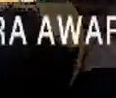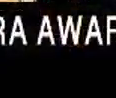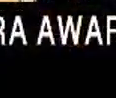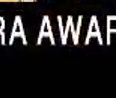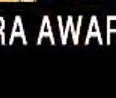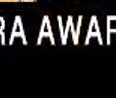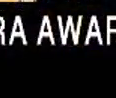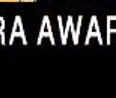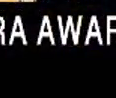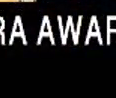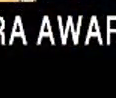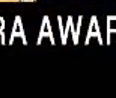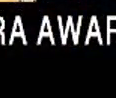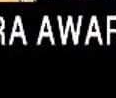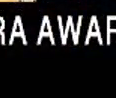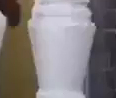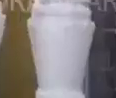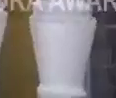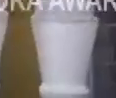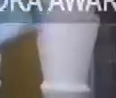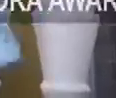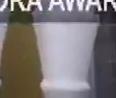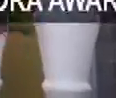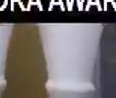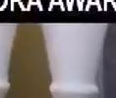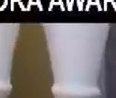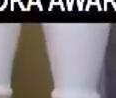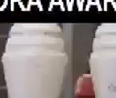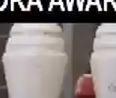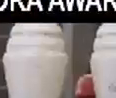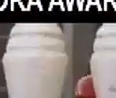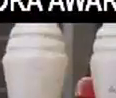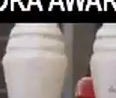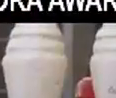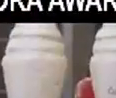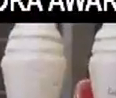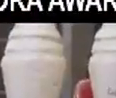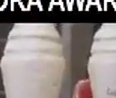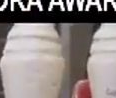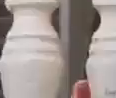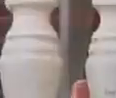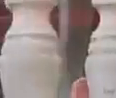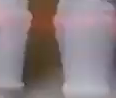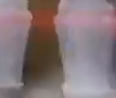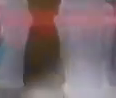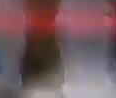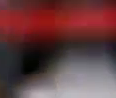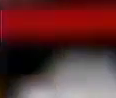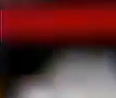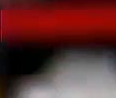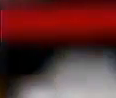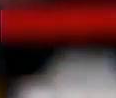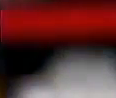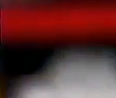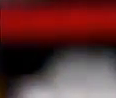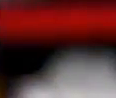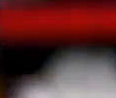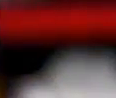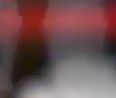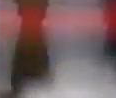Gambia jang sato dao da tata jen kamale ka fo kora awo amma kan man ten kunno banko